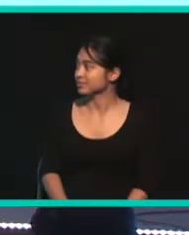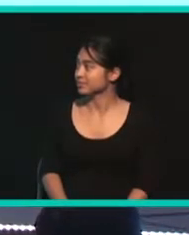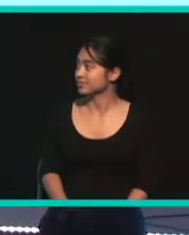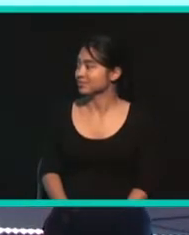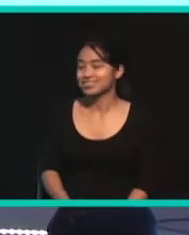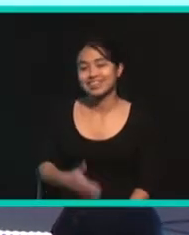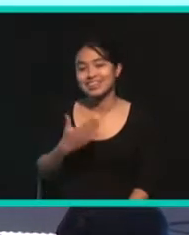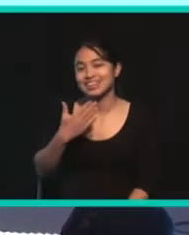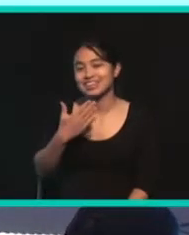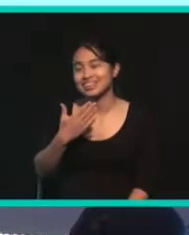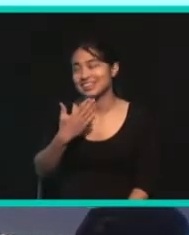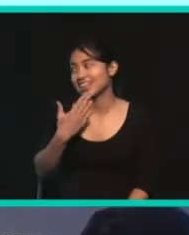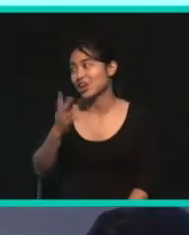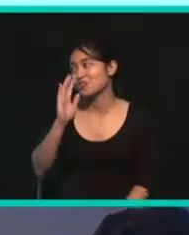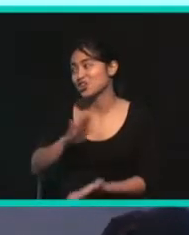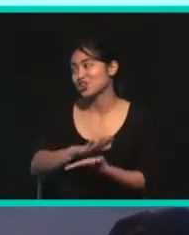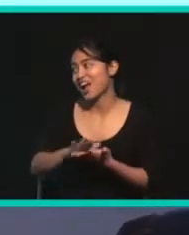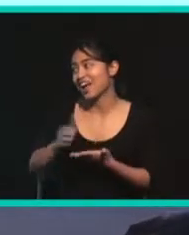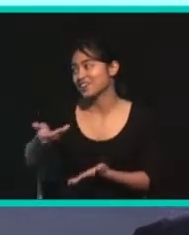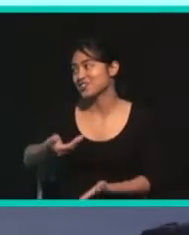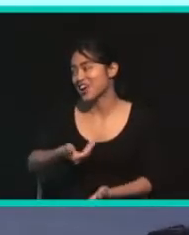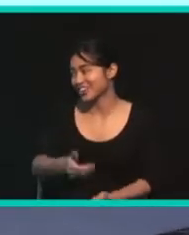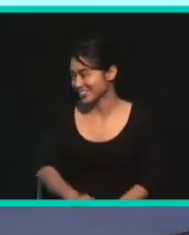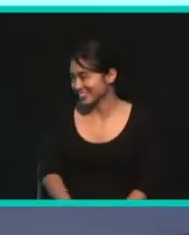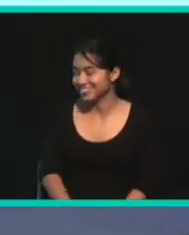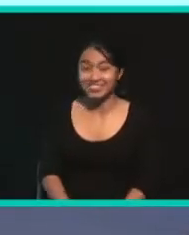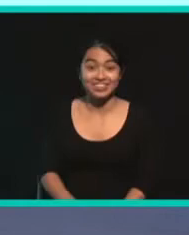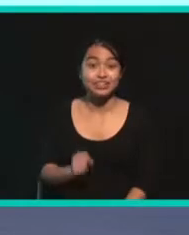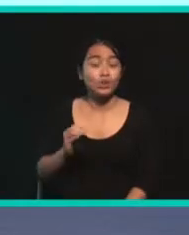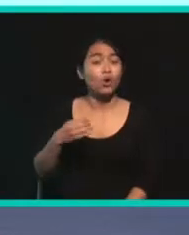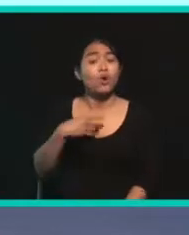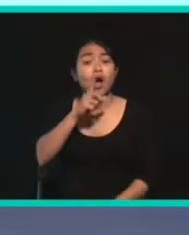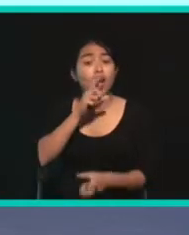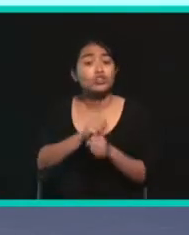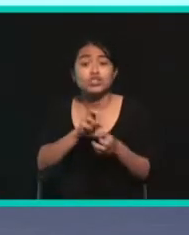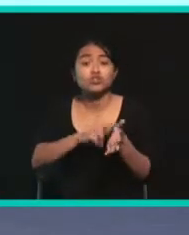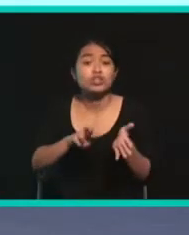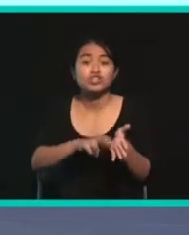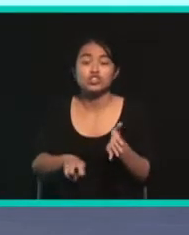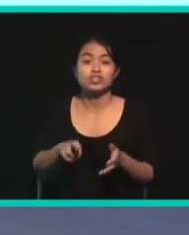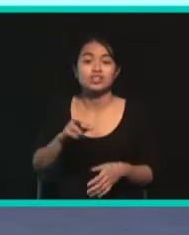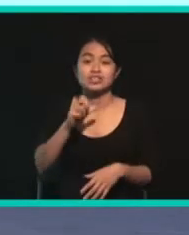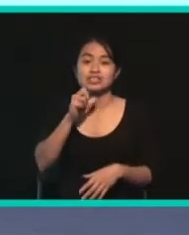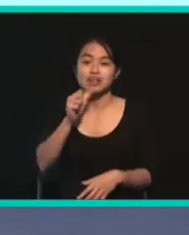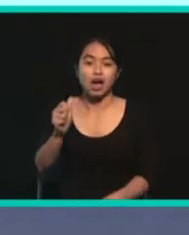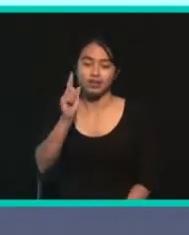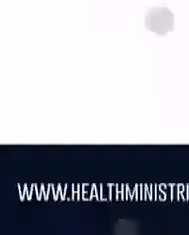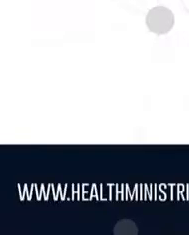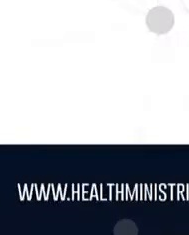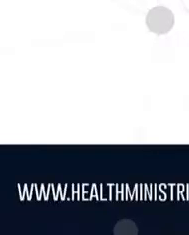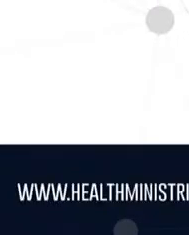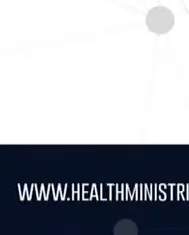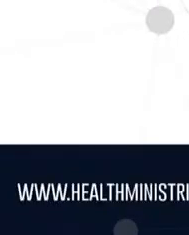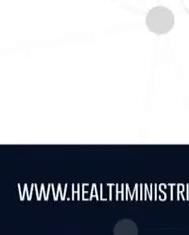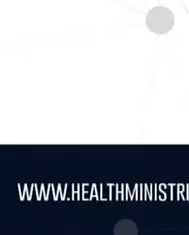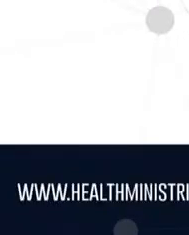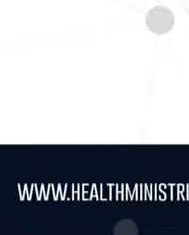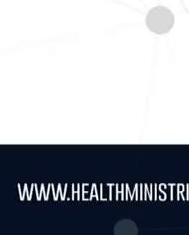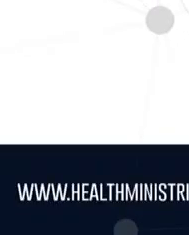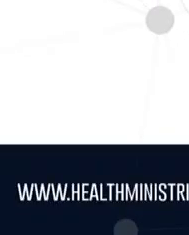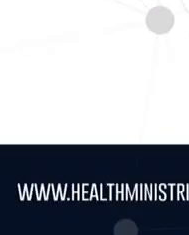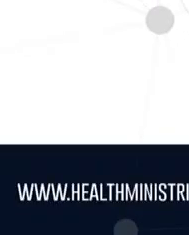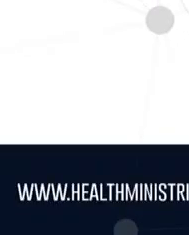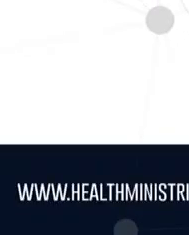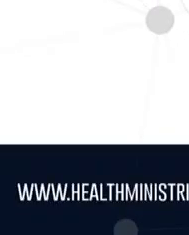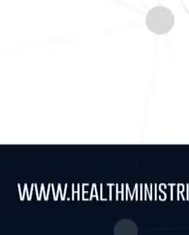Thank you for your kind introduction, Dr. Landless. So this is actually research that's not just done by me. It's actually done at the Institute for Prevention of